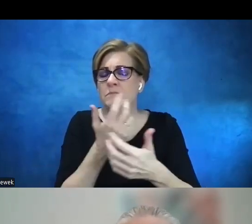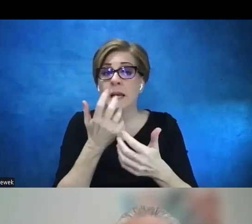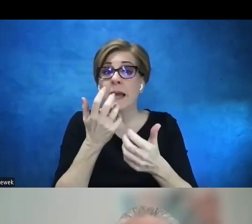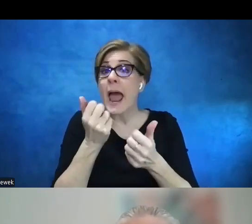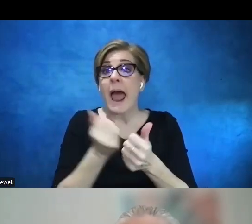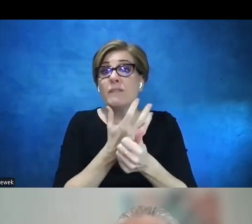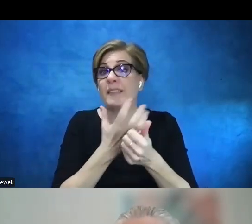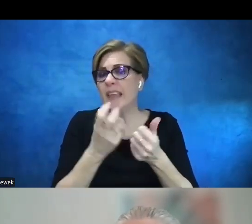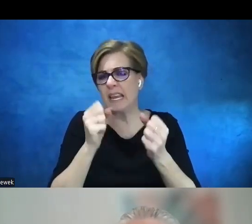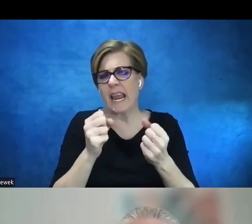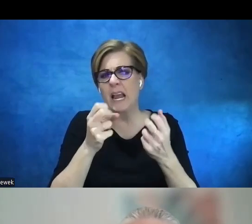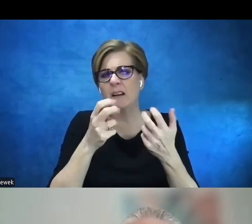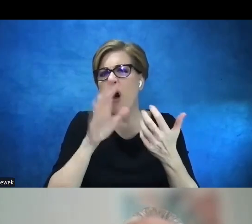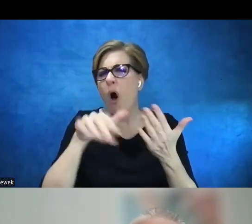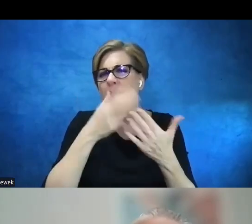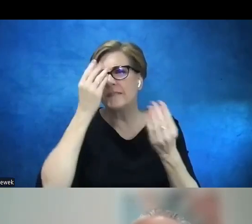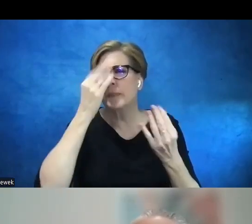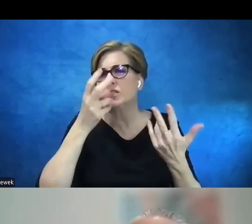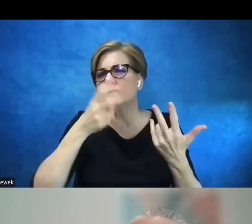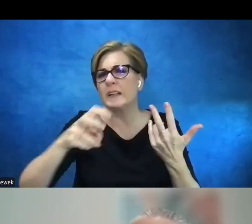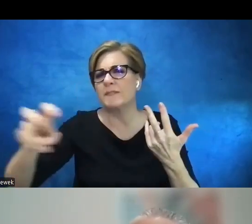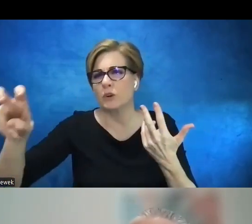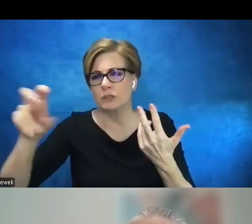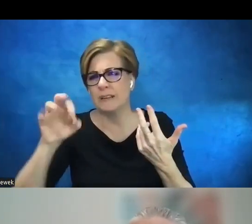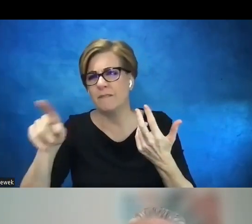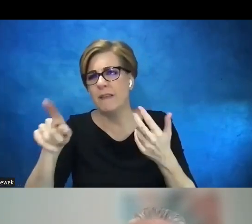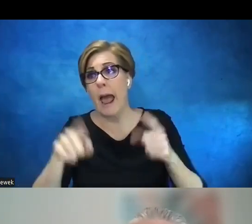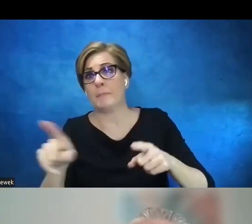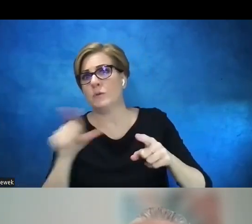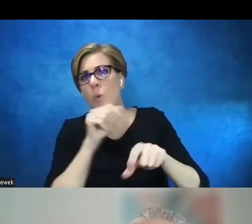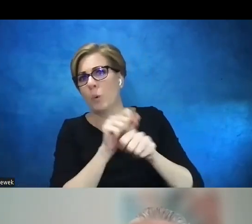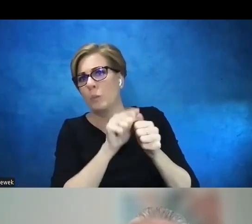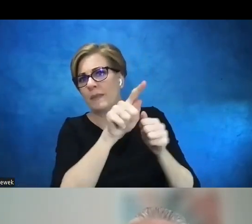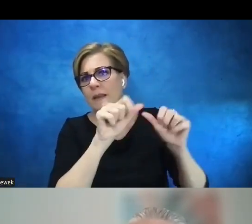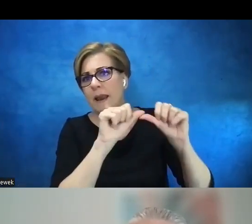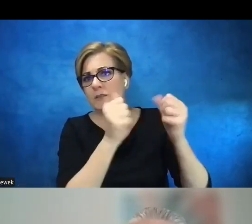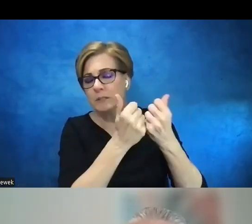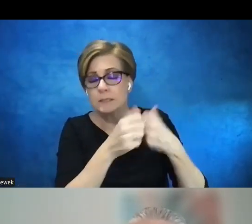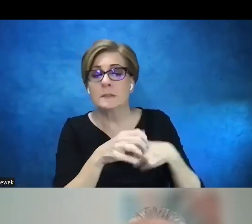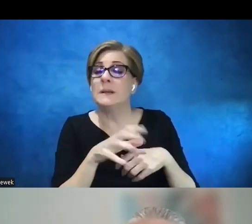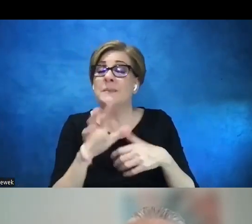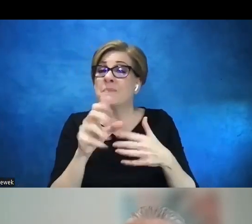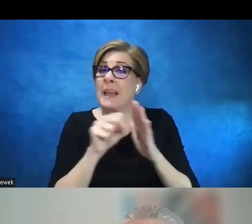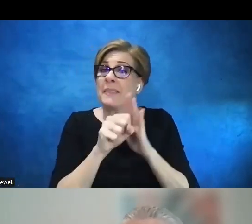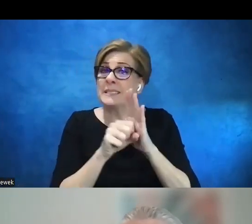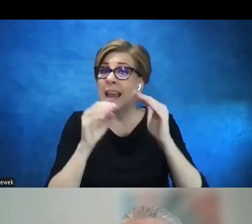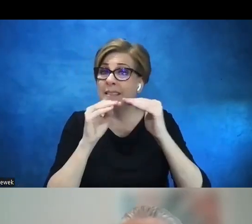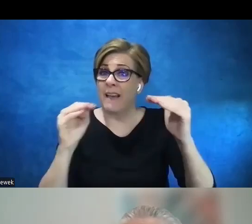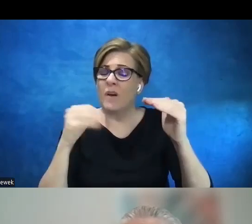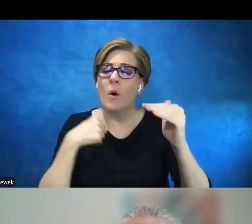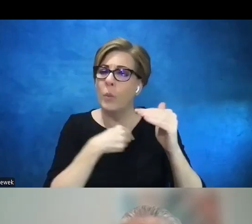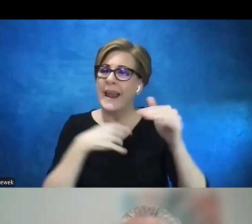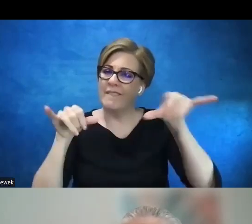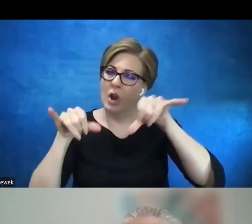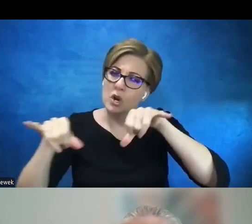work directly with those agencies. But at the state level, we have a lot of common challenges that are different from the